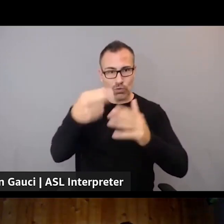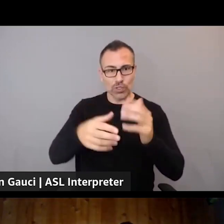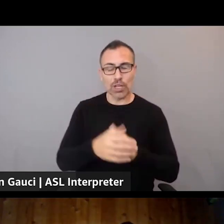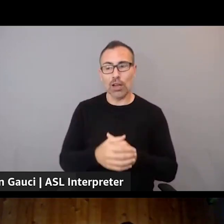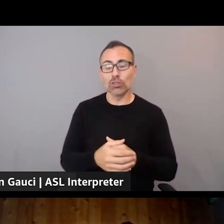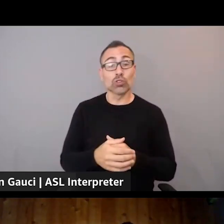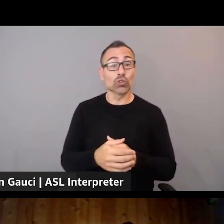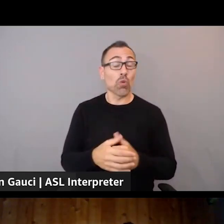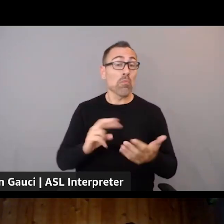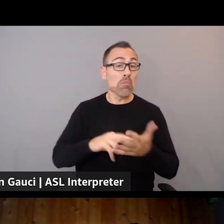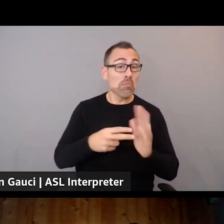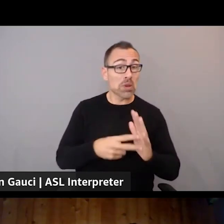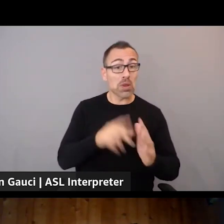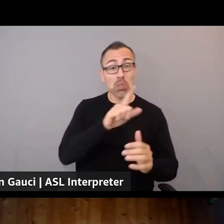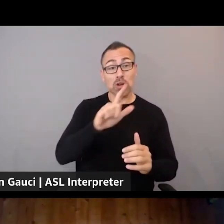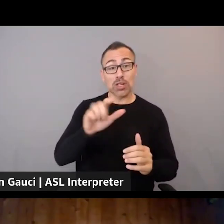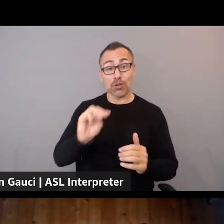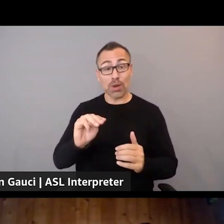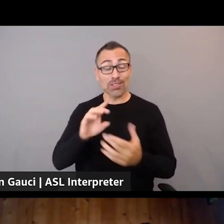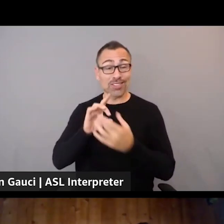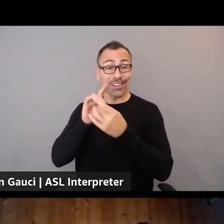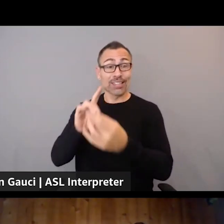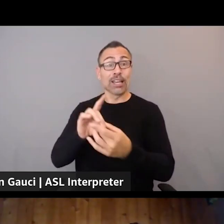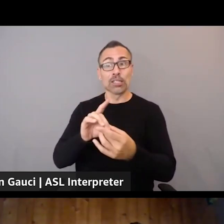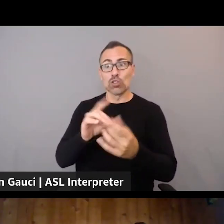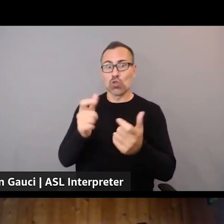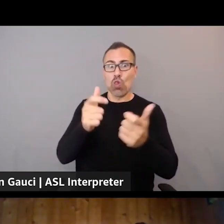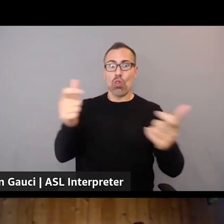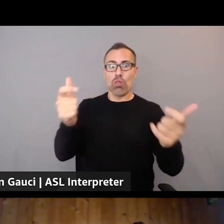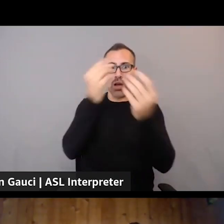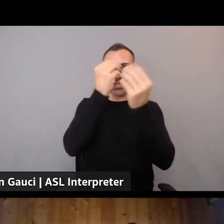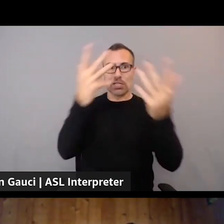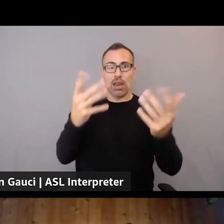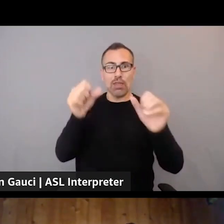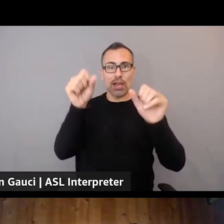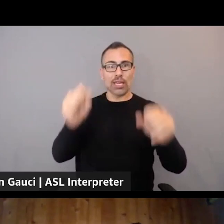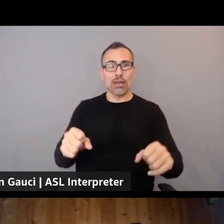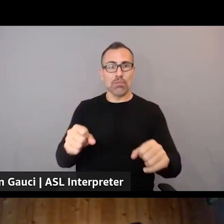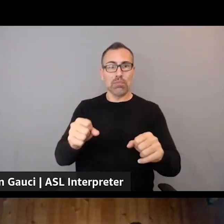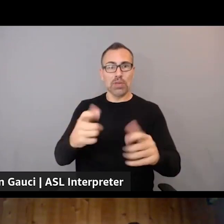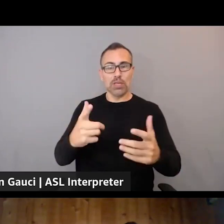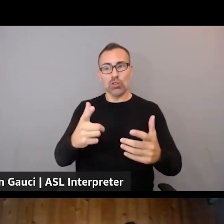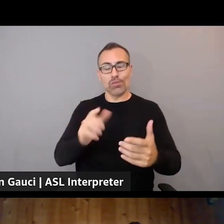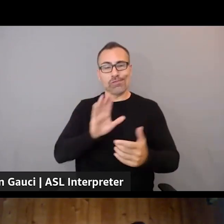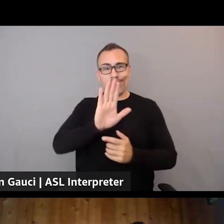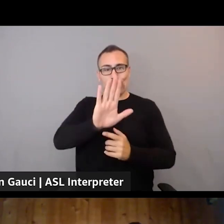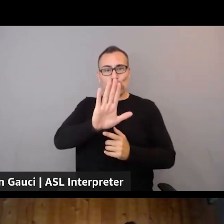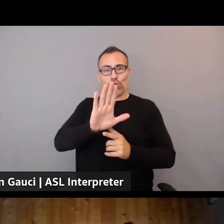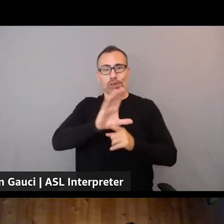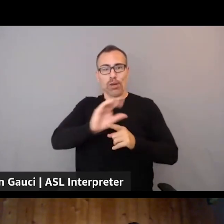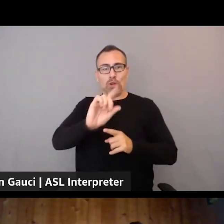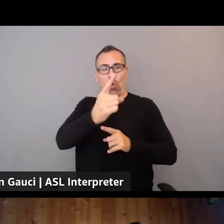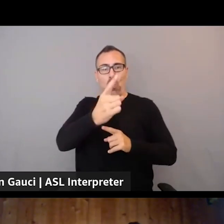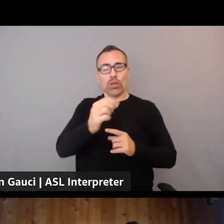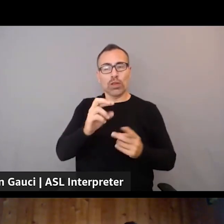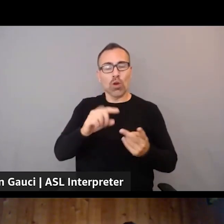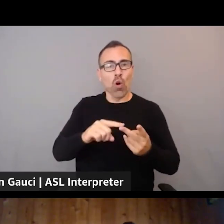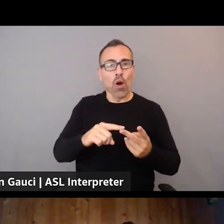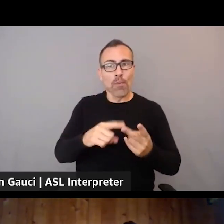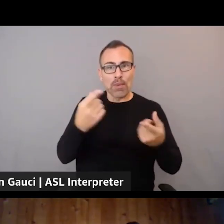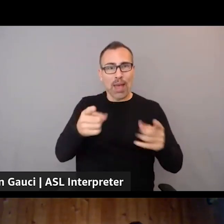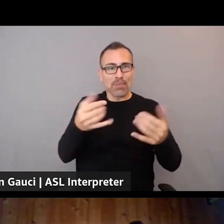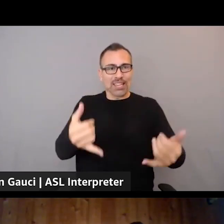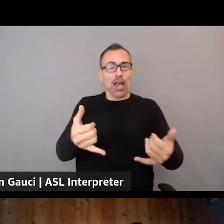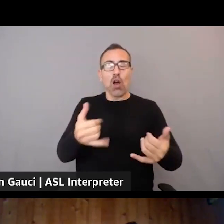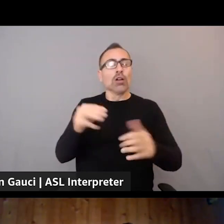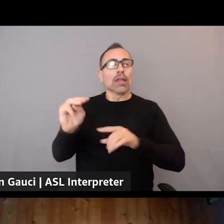of data that are, could be proprietary or more current, that the model wasn't necessarily trained on itself.